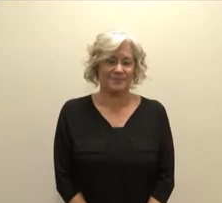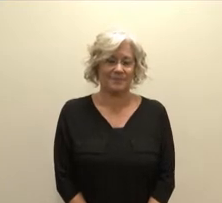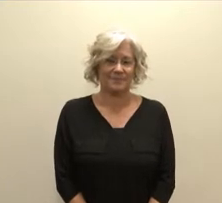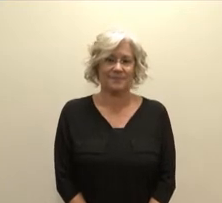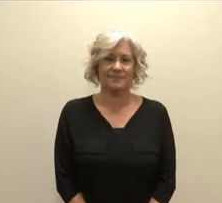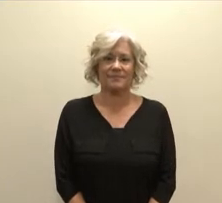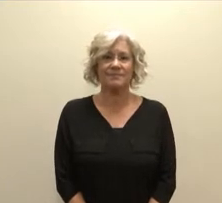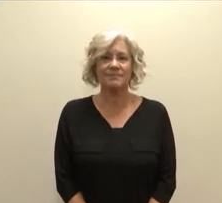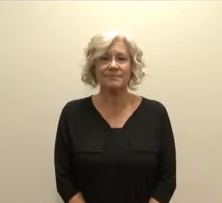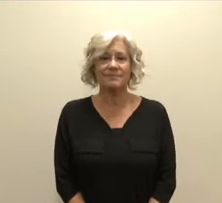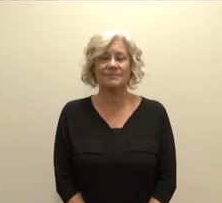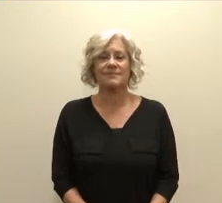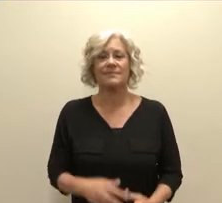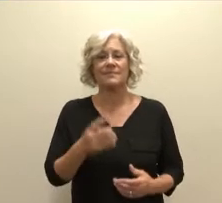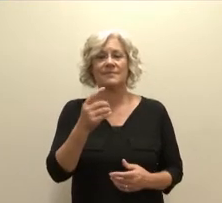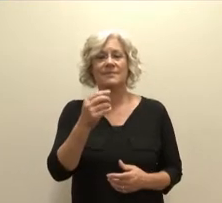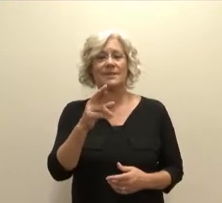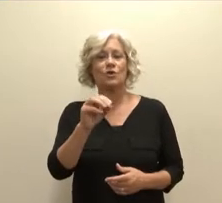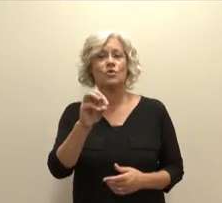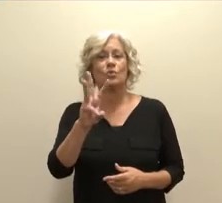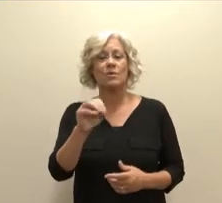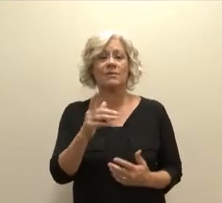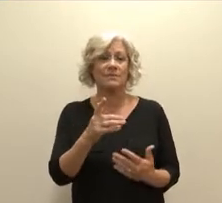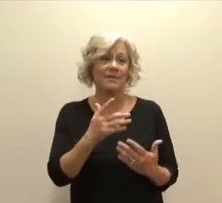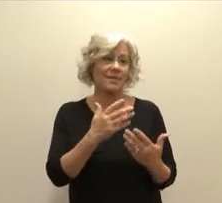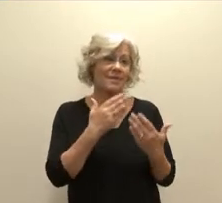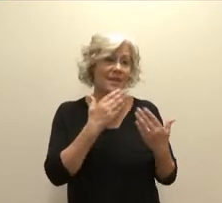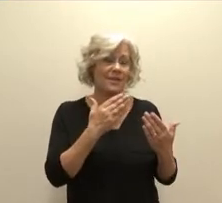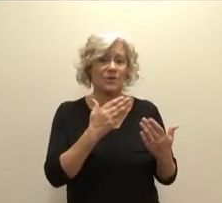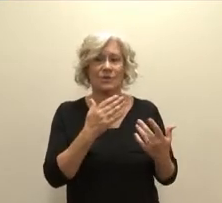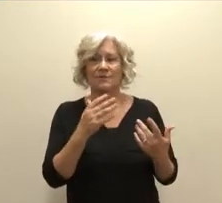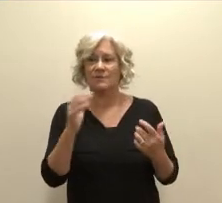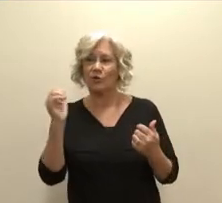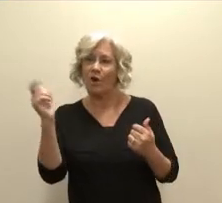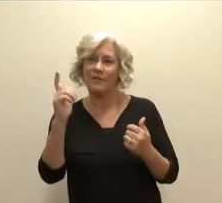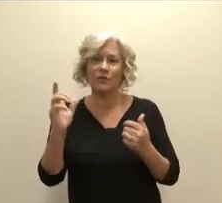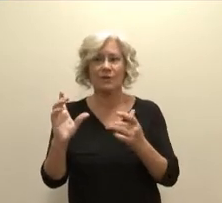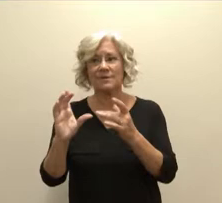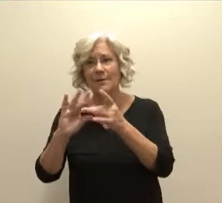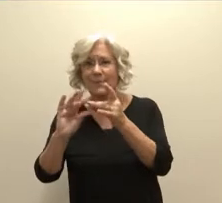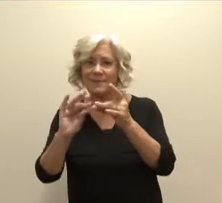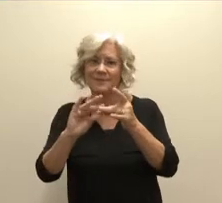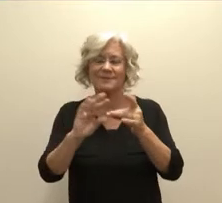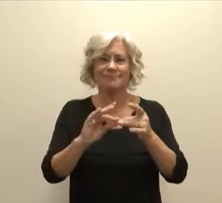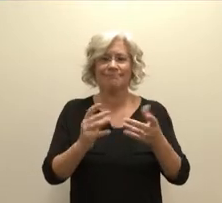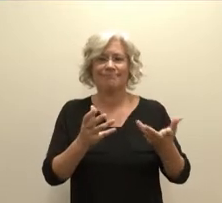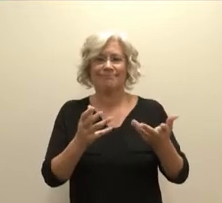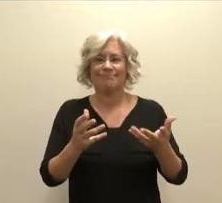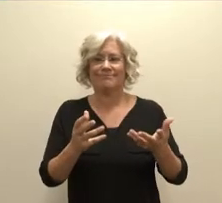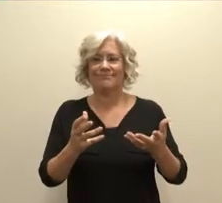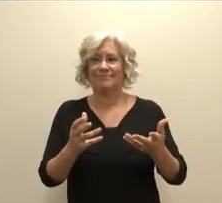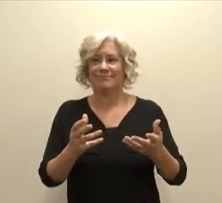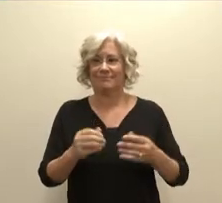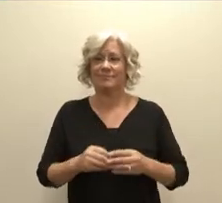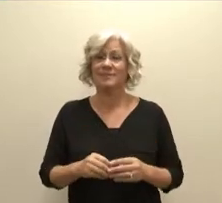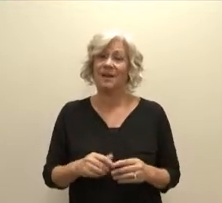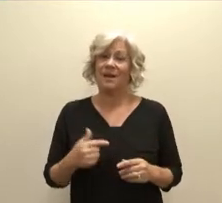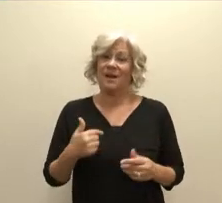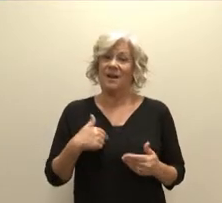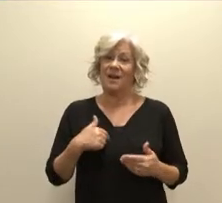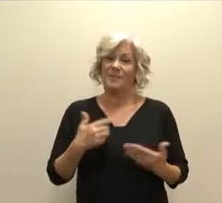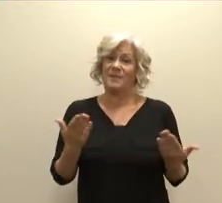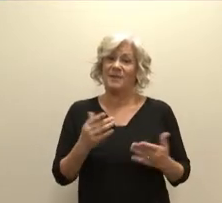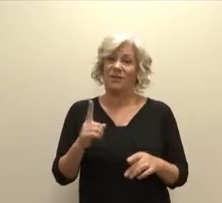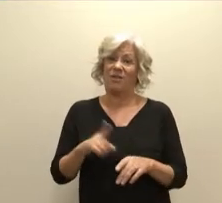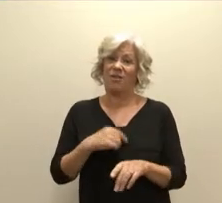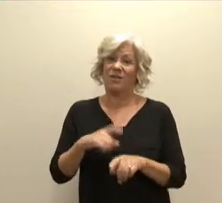Thank you for all of these warm, warm comments. As you can see, I've probably been around a long time